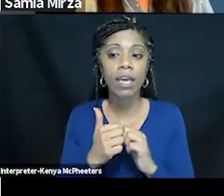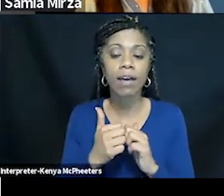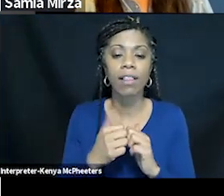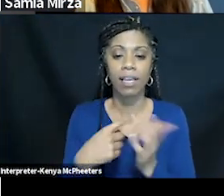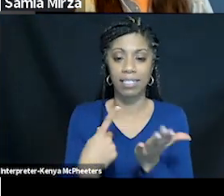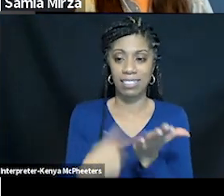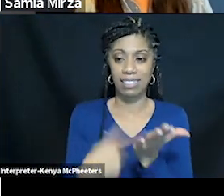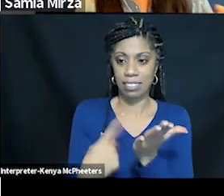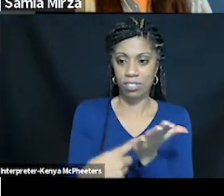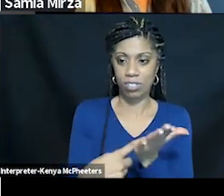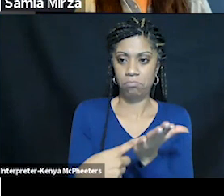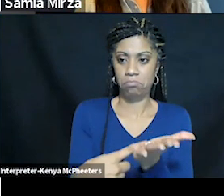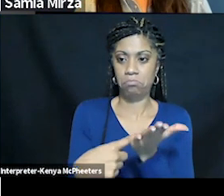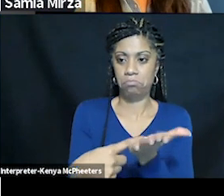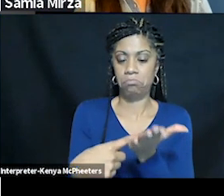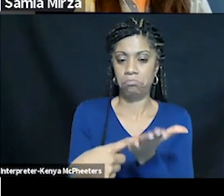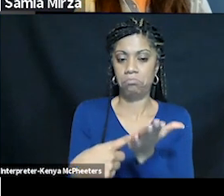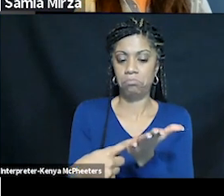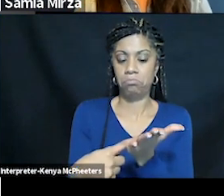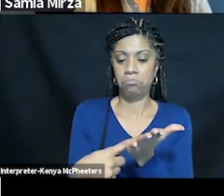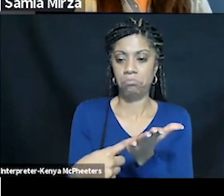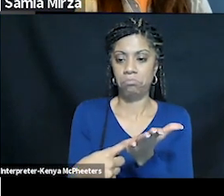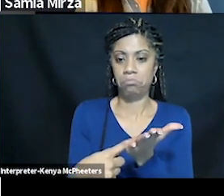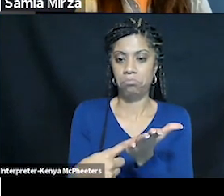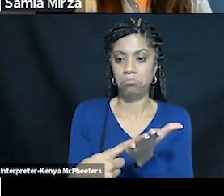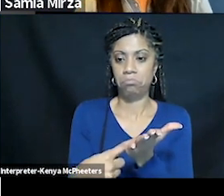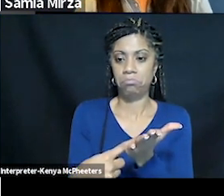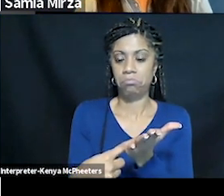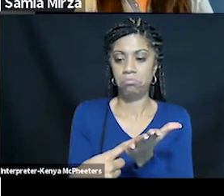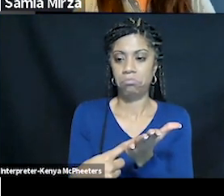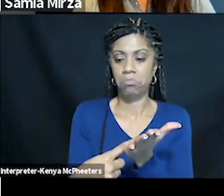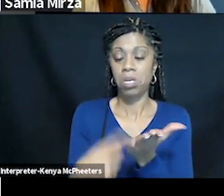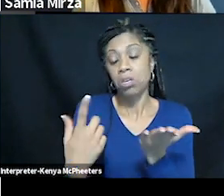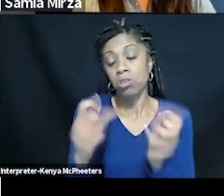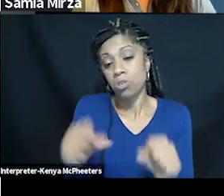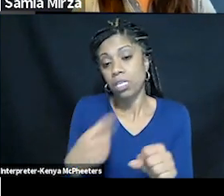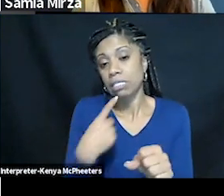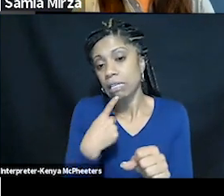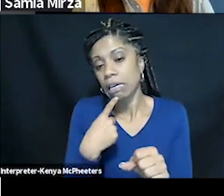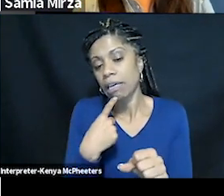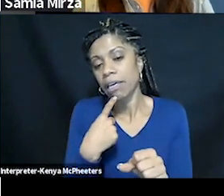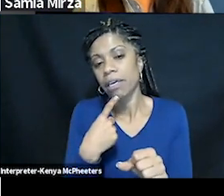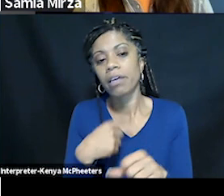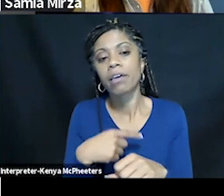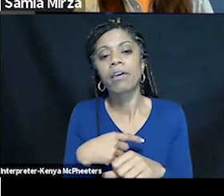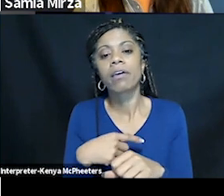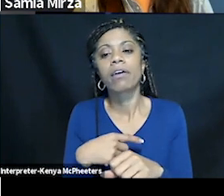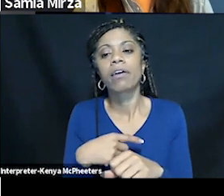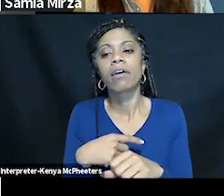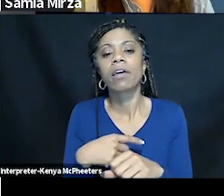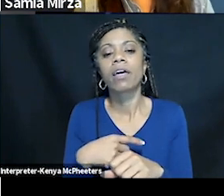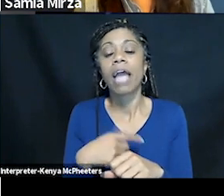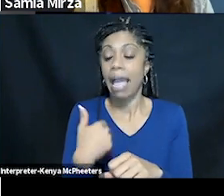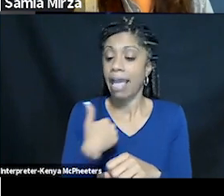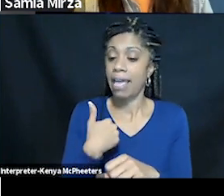So within your teams or your organizations, you can really say, well, you know, these are 8 tips that they've provided on